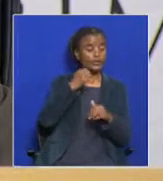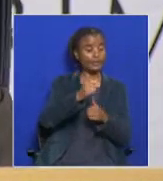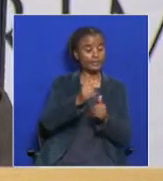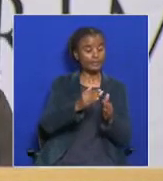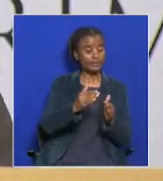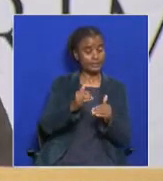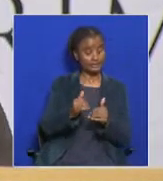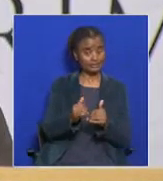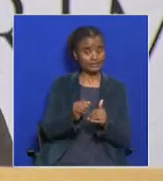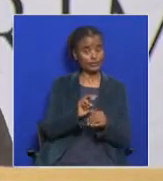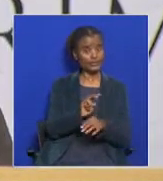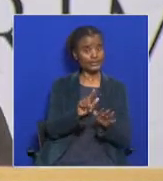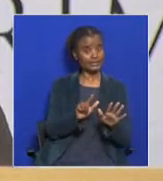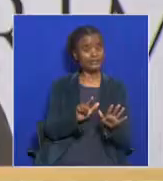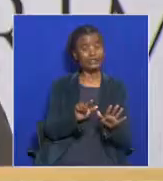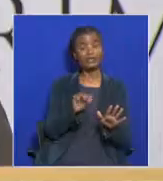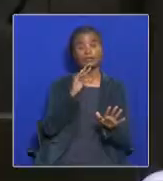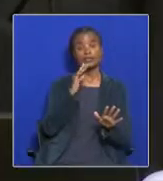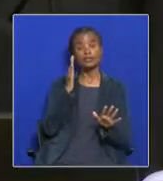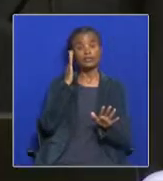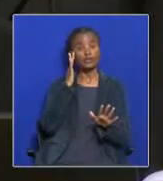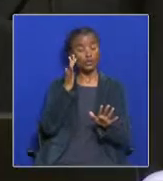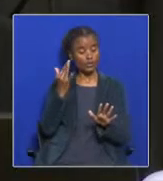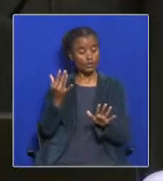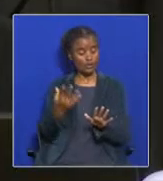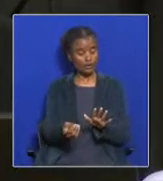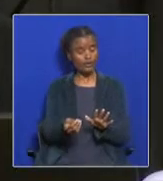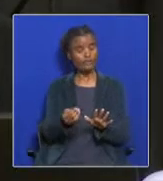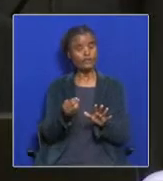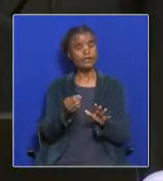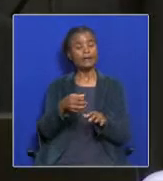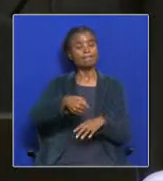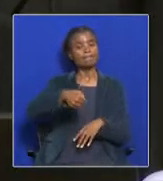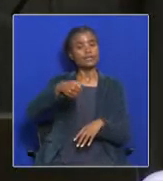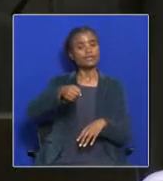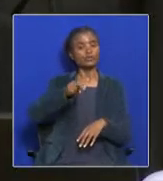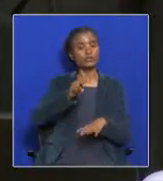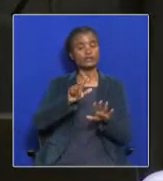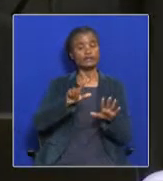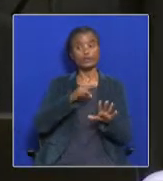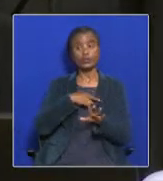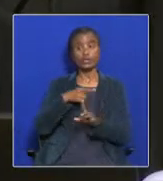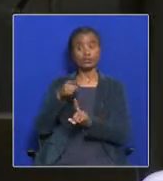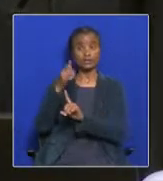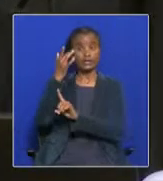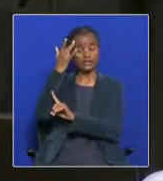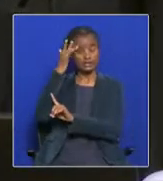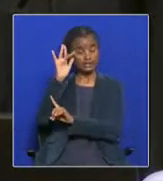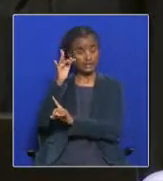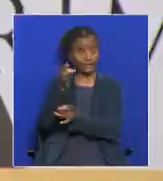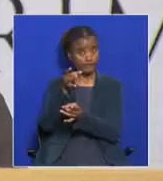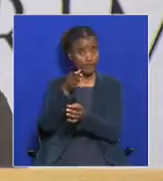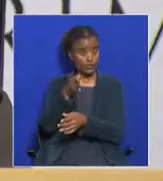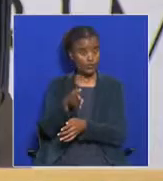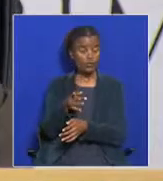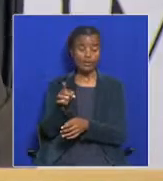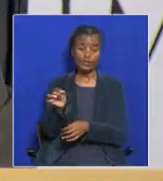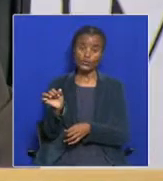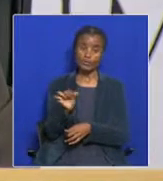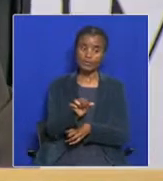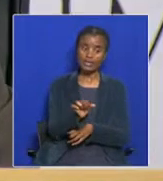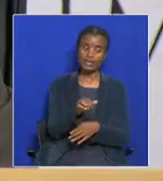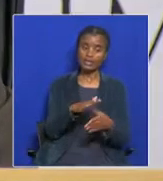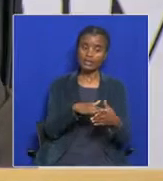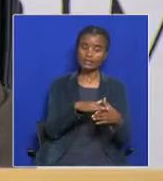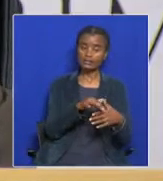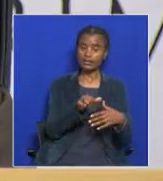got everything that your intelligence told you. You went there for another reason. Here you tell us I counted the bags,